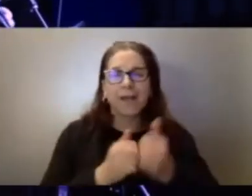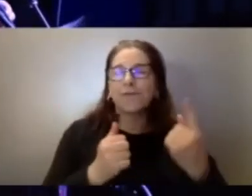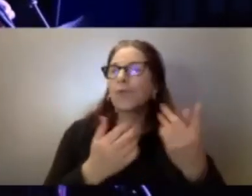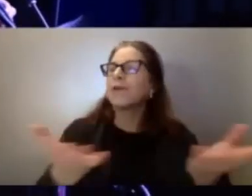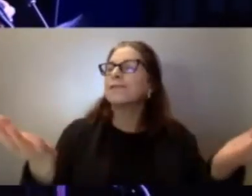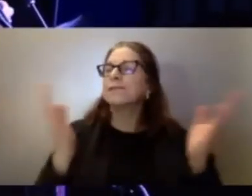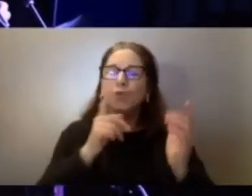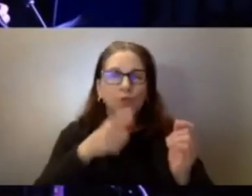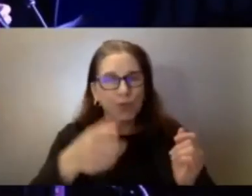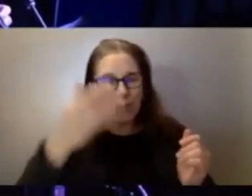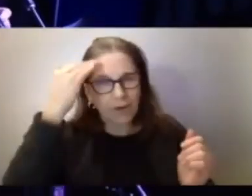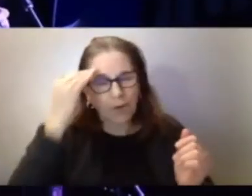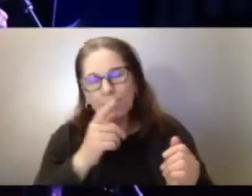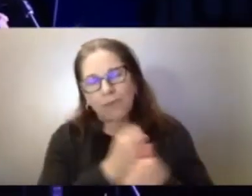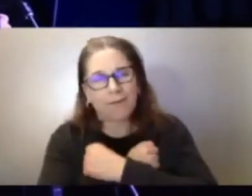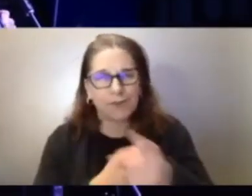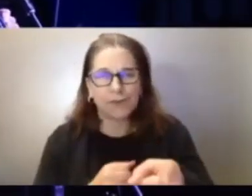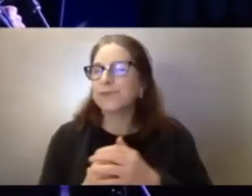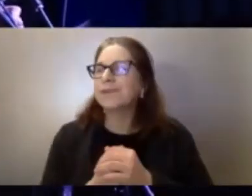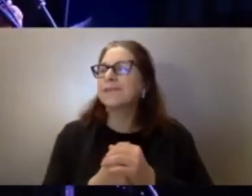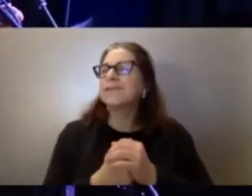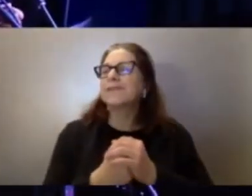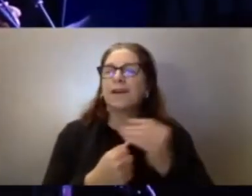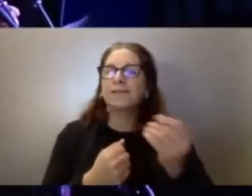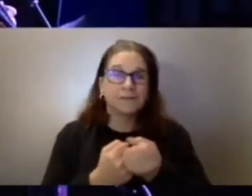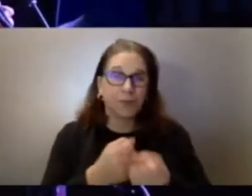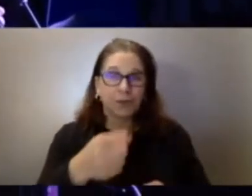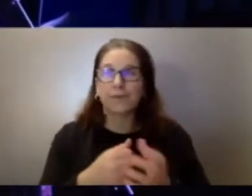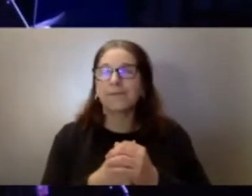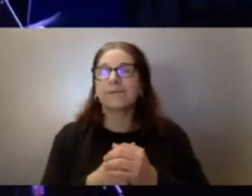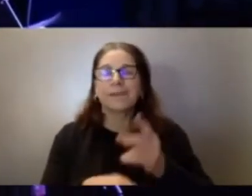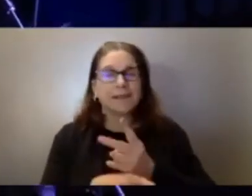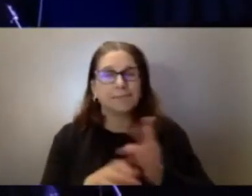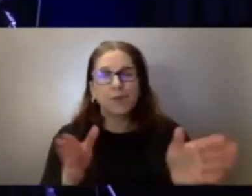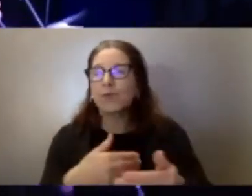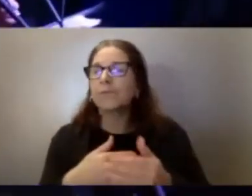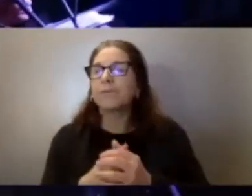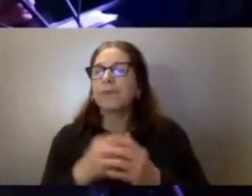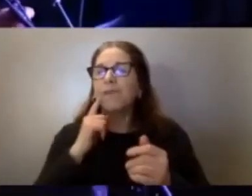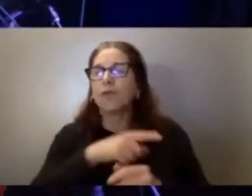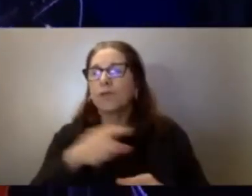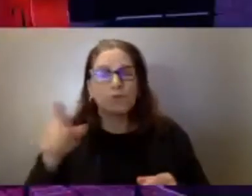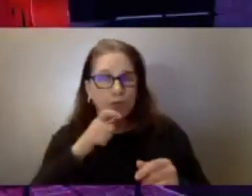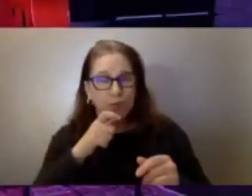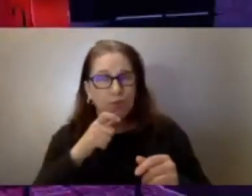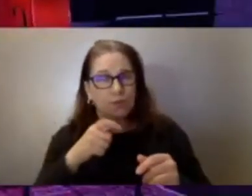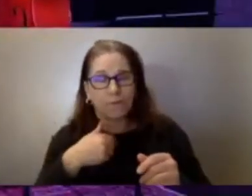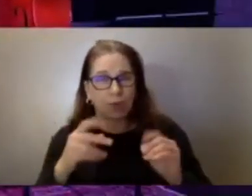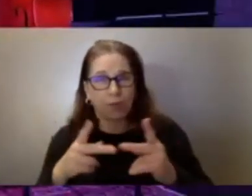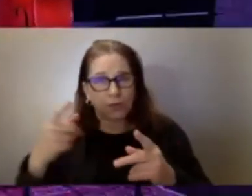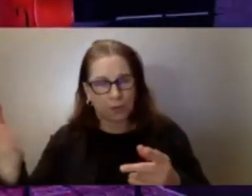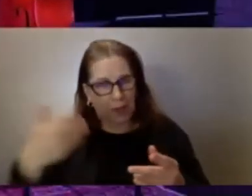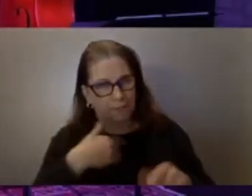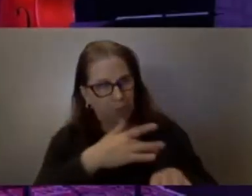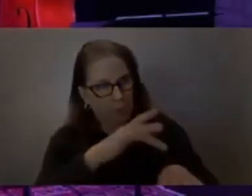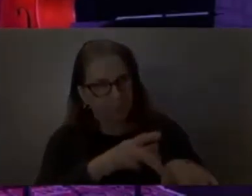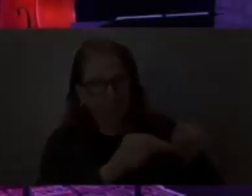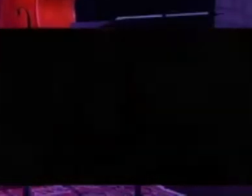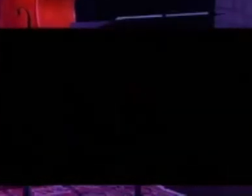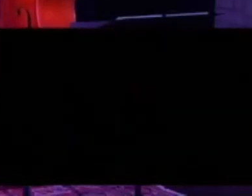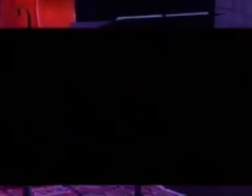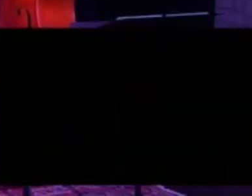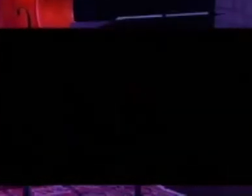have a party. Invite everyone you know who loves you and supports you, and keep room for those who have no place